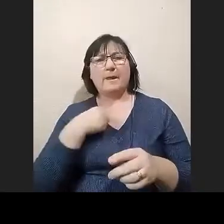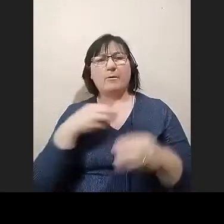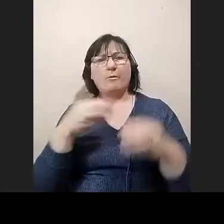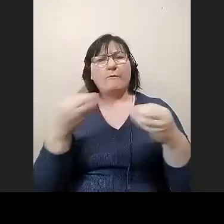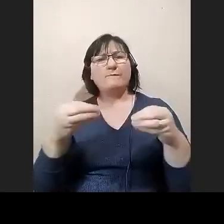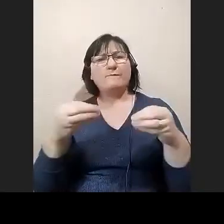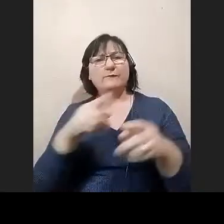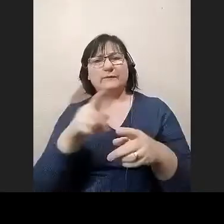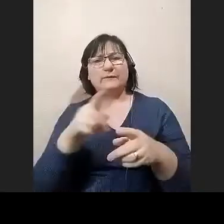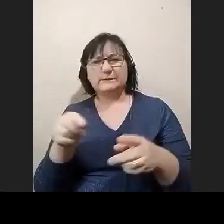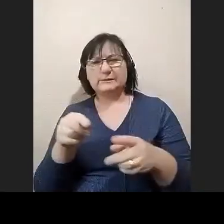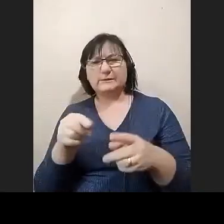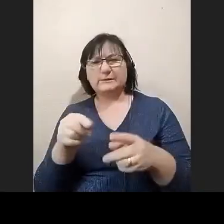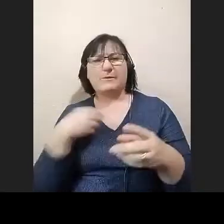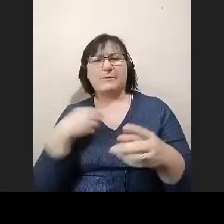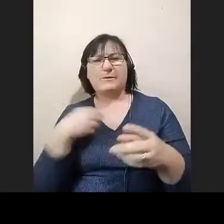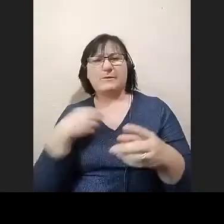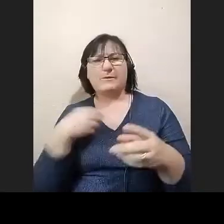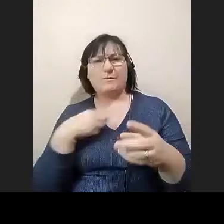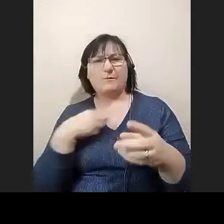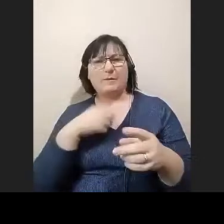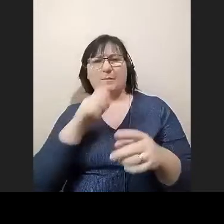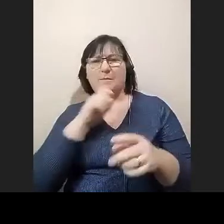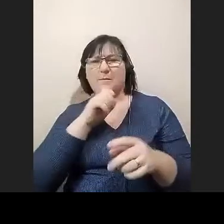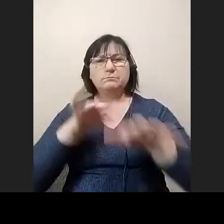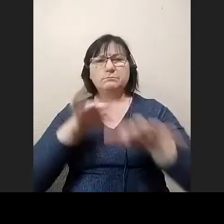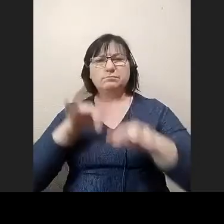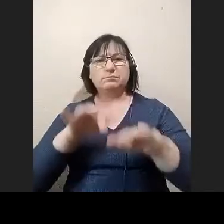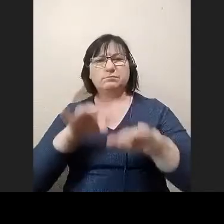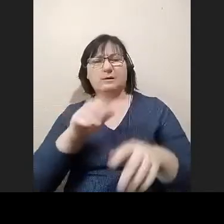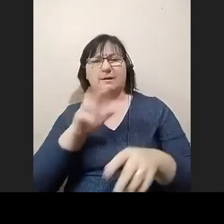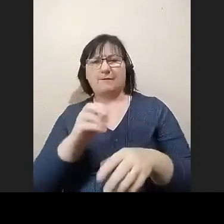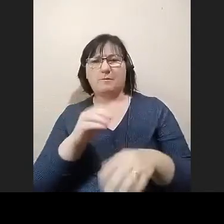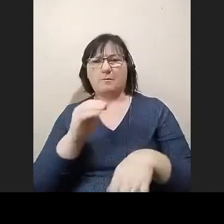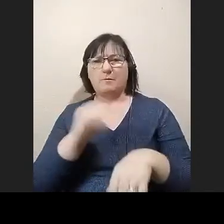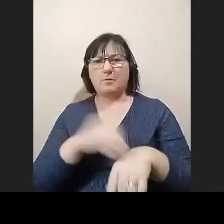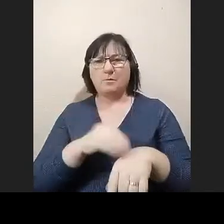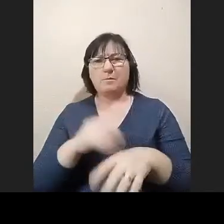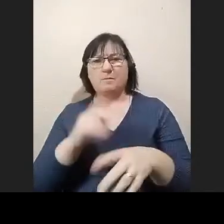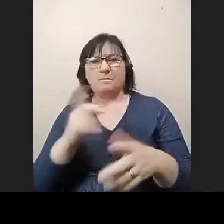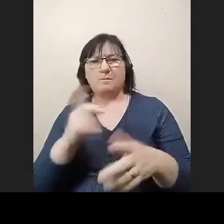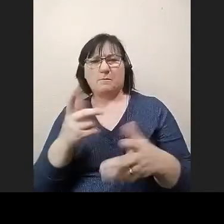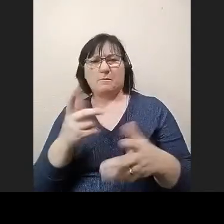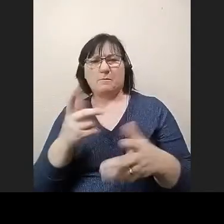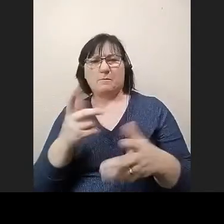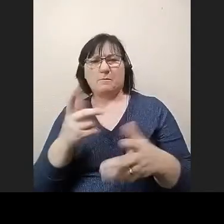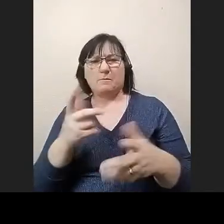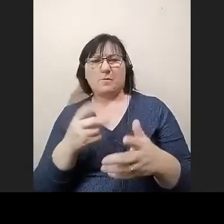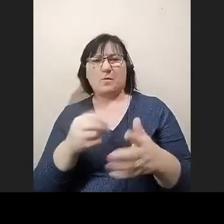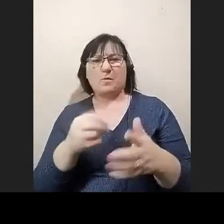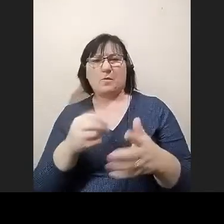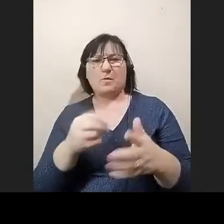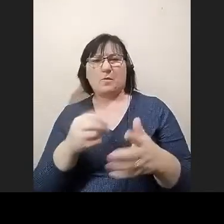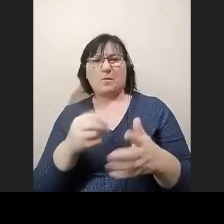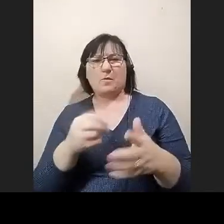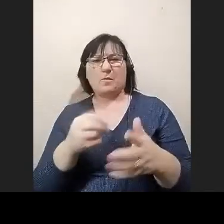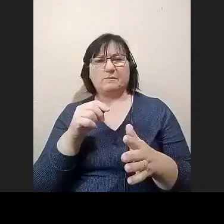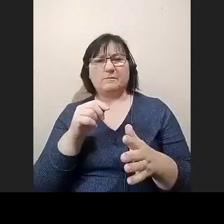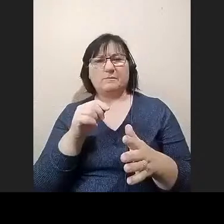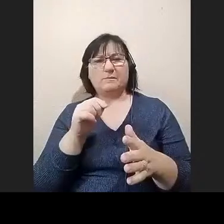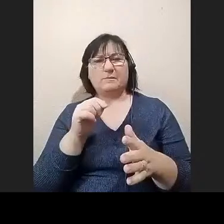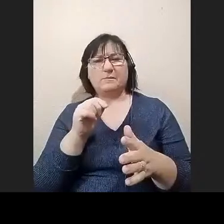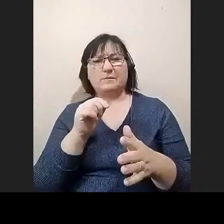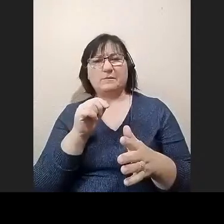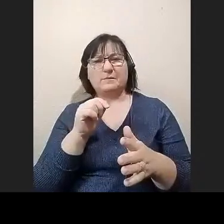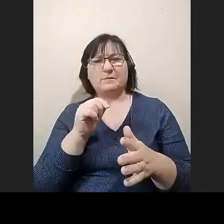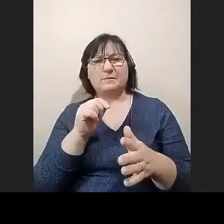to correction of registered representative details, despite this functionality being available